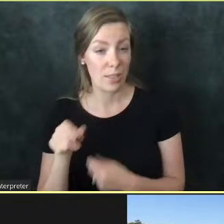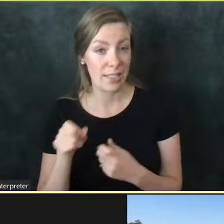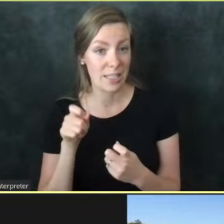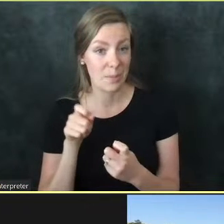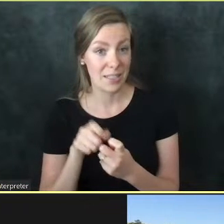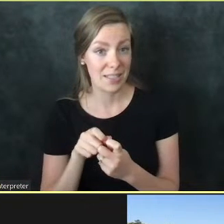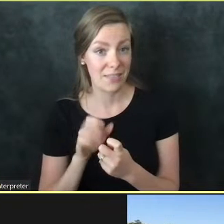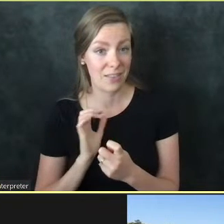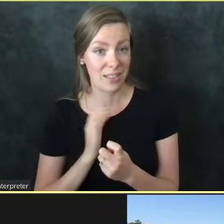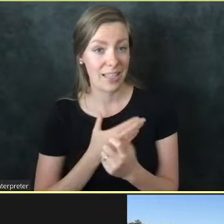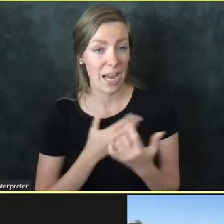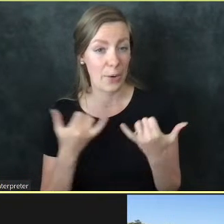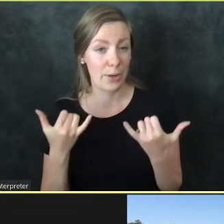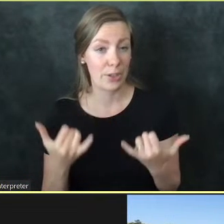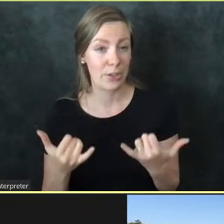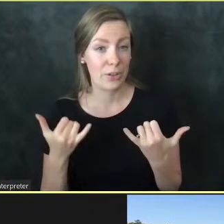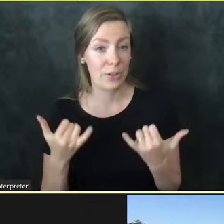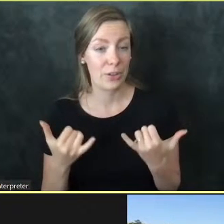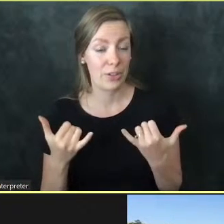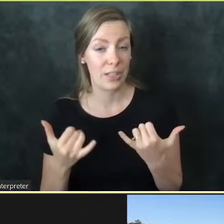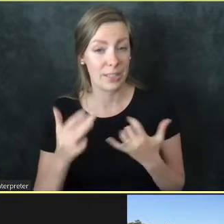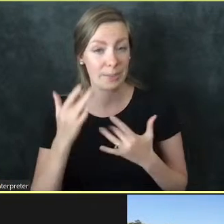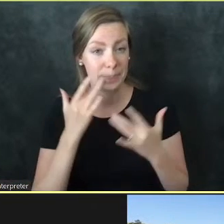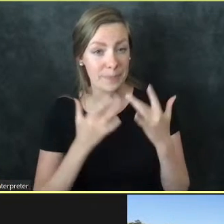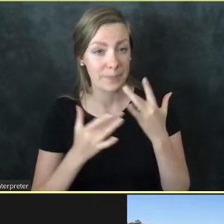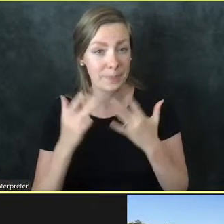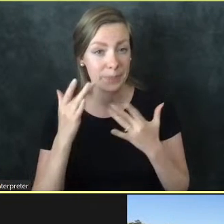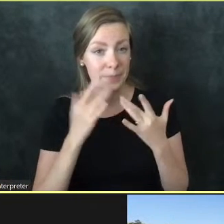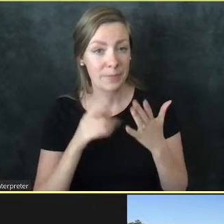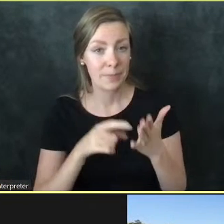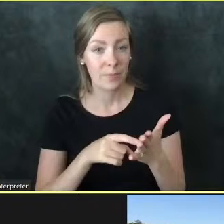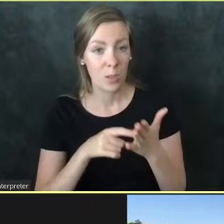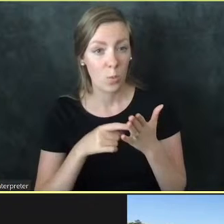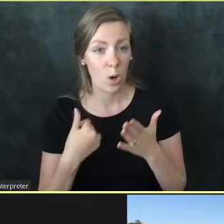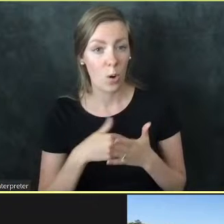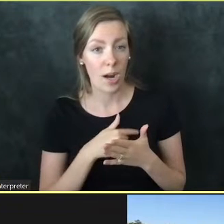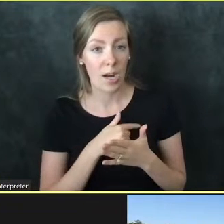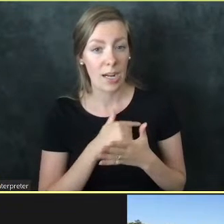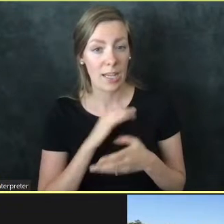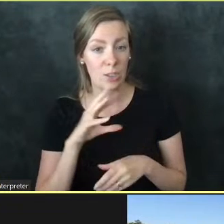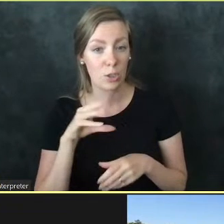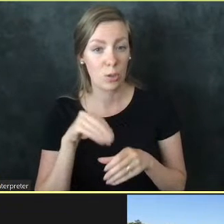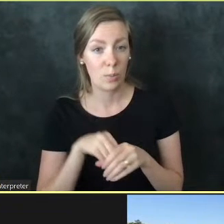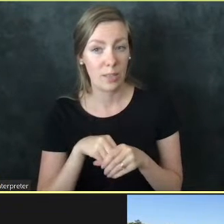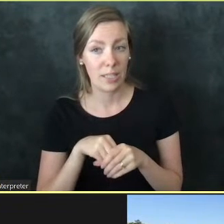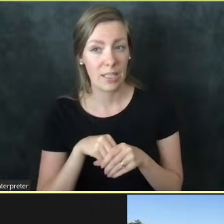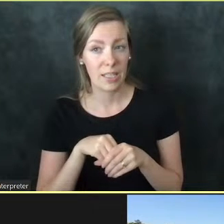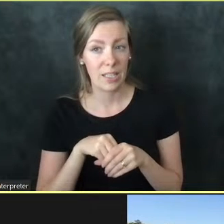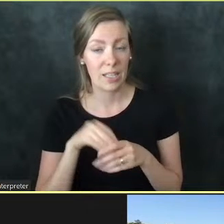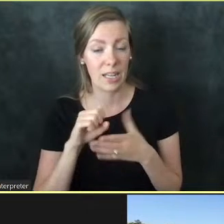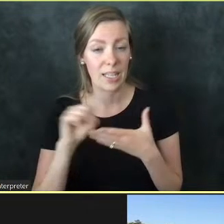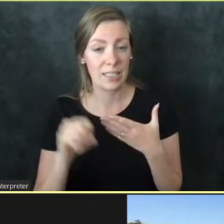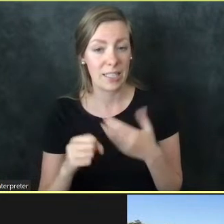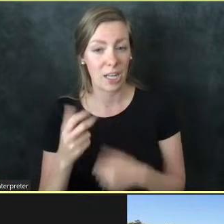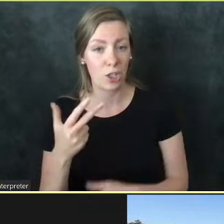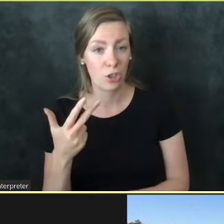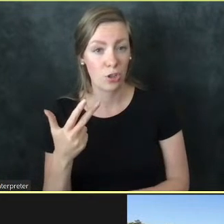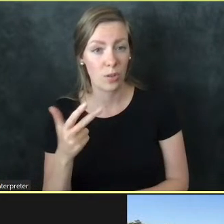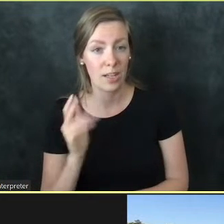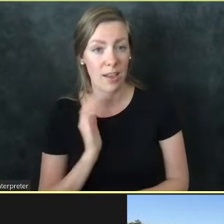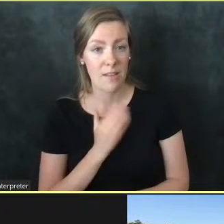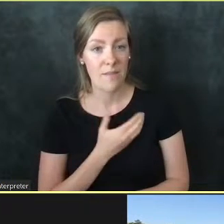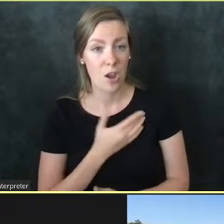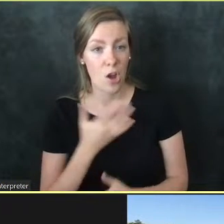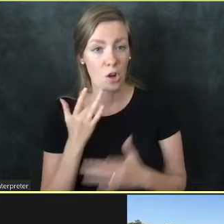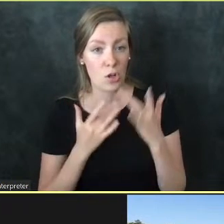our estamos currentes con la control de agua. Estamos fuertes de agua, estamos en